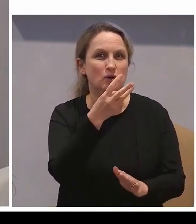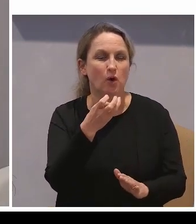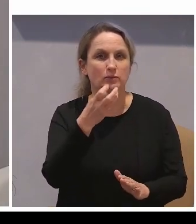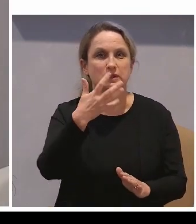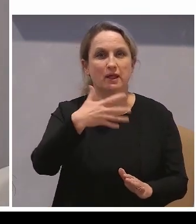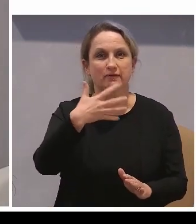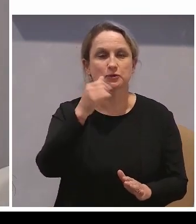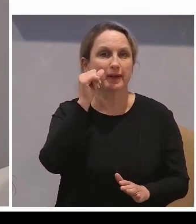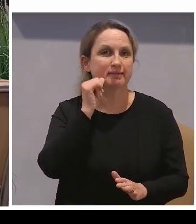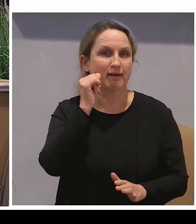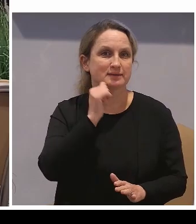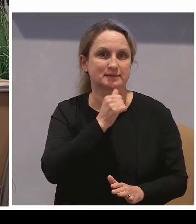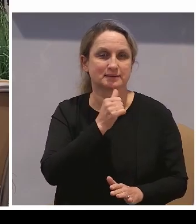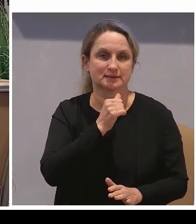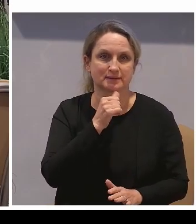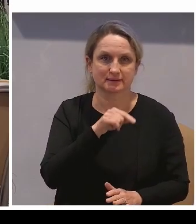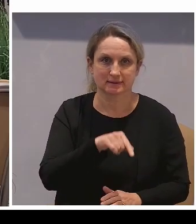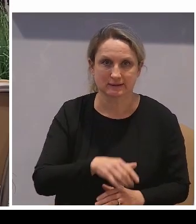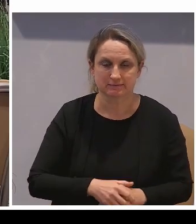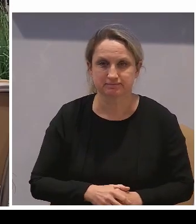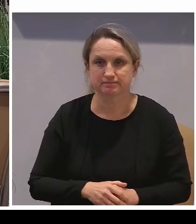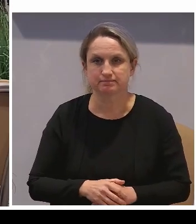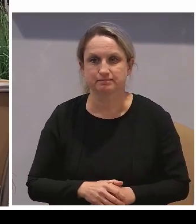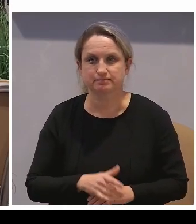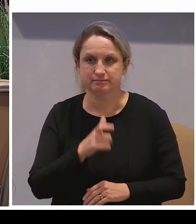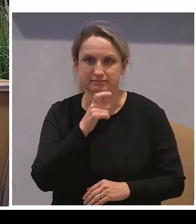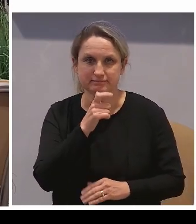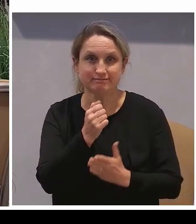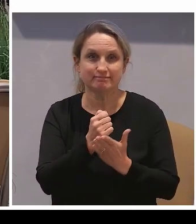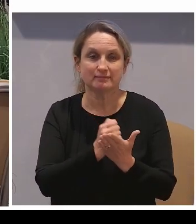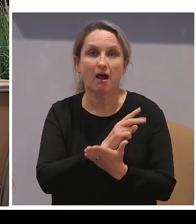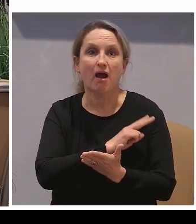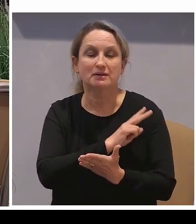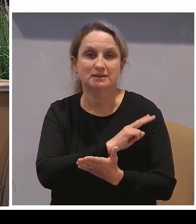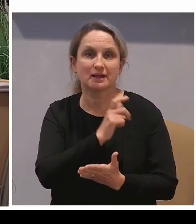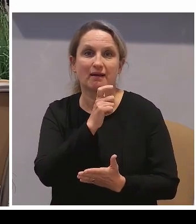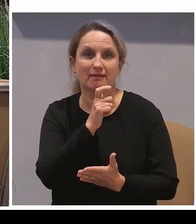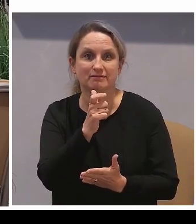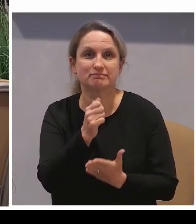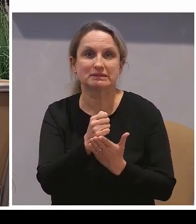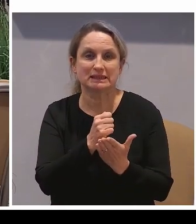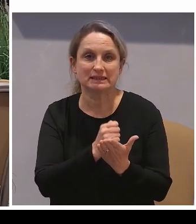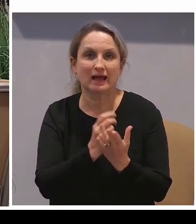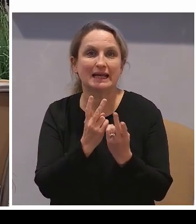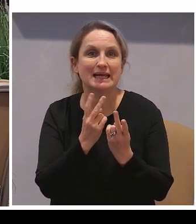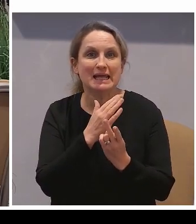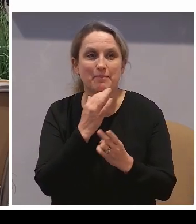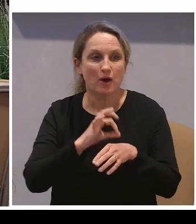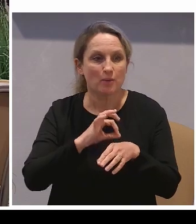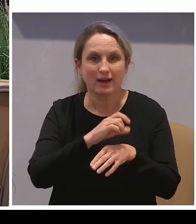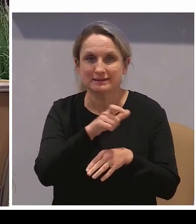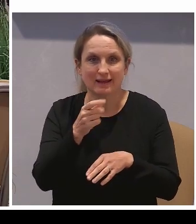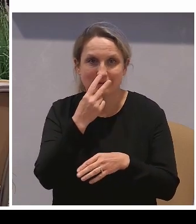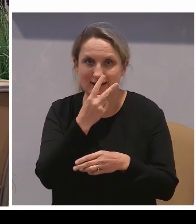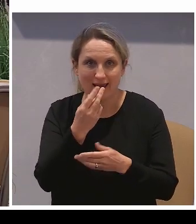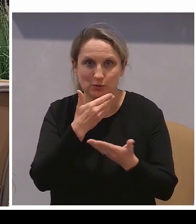should Turneri have about sündroomiga, mis 350 muidugi ütlen women teile with this ja syndrome kinnitan in arstidena, et me ei Estonia. ole nii As palju doctors, I patsiente can assure näinud,